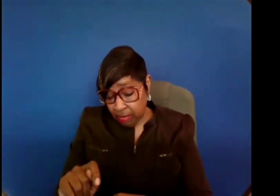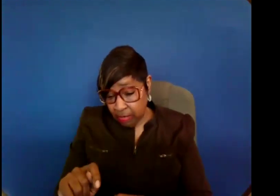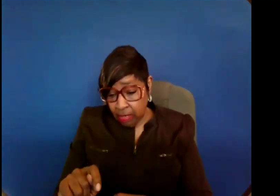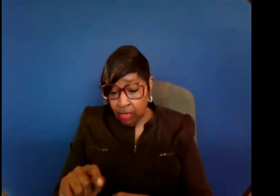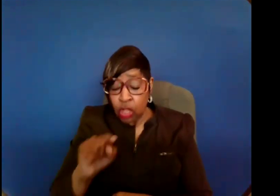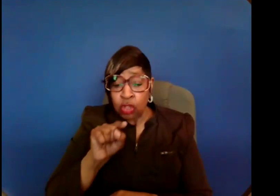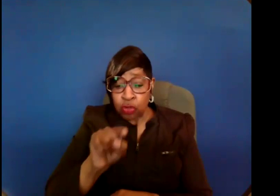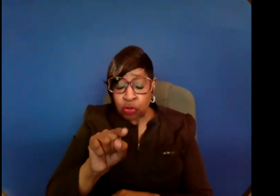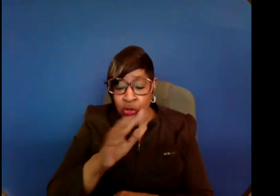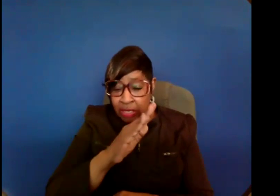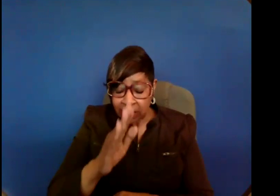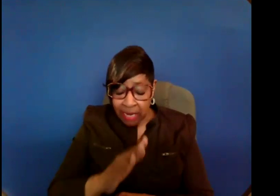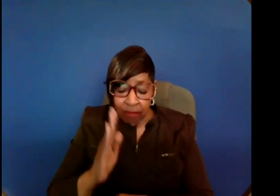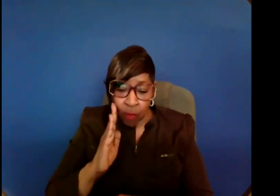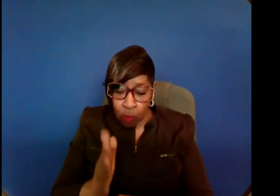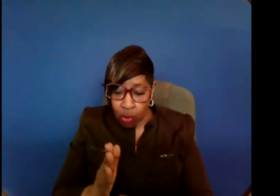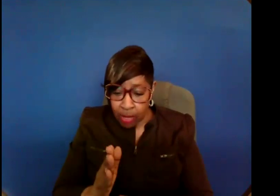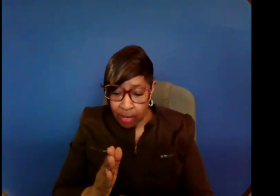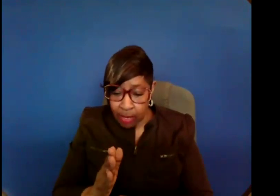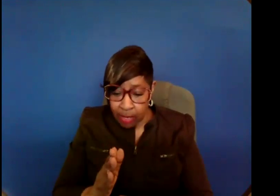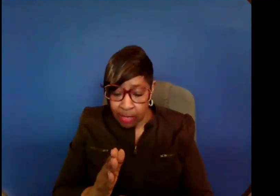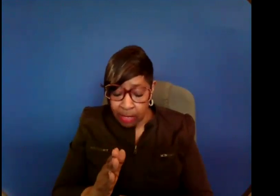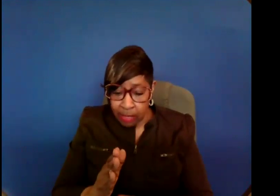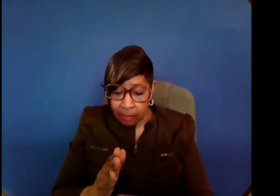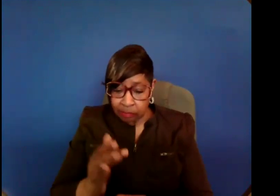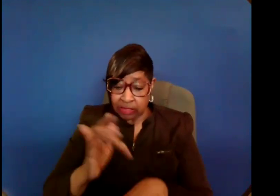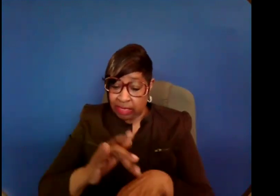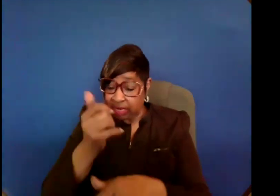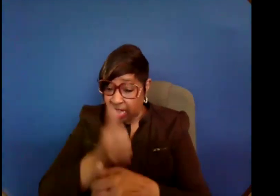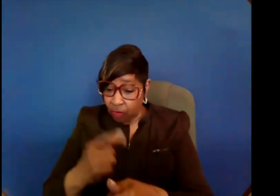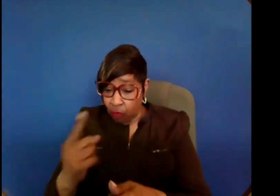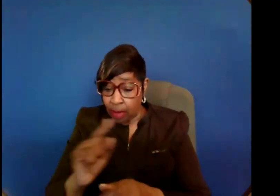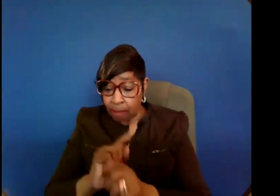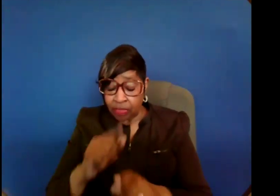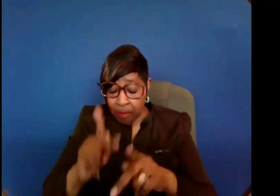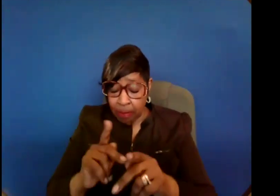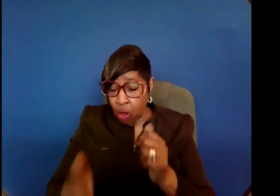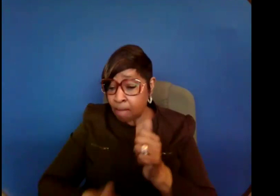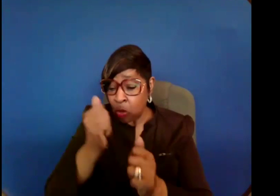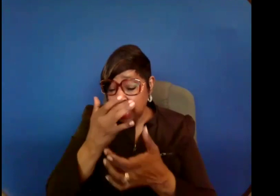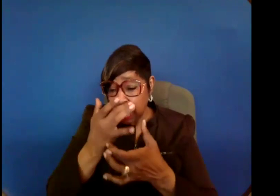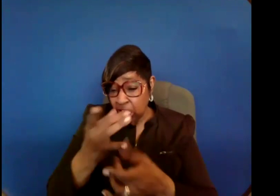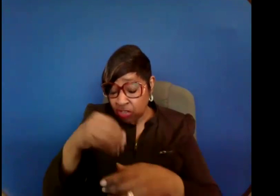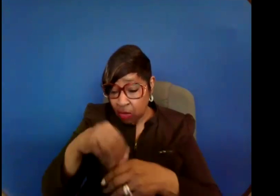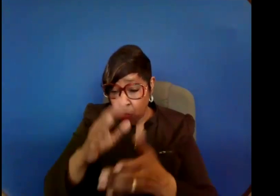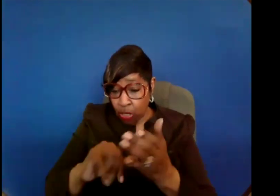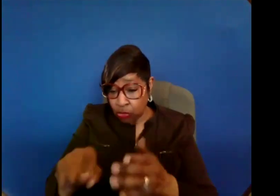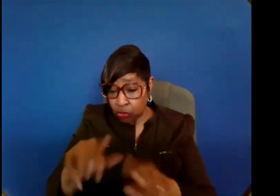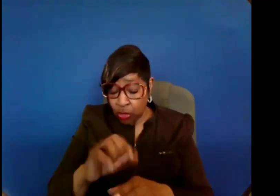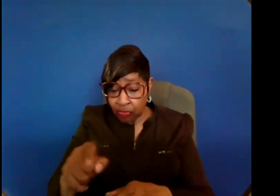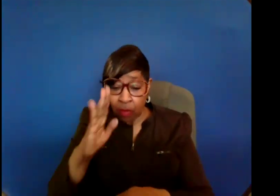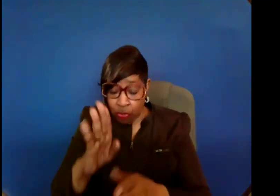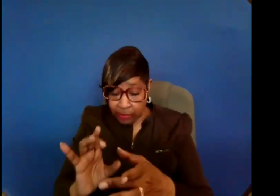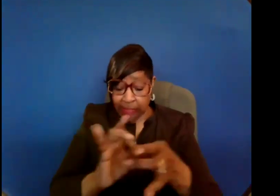You're never going to speak to everyone, but the people that are most interested in what you're doing, they're going to latch on to that and